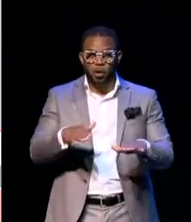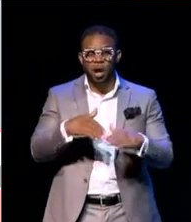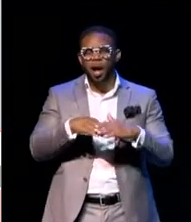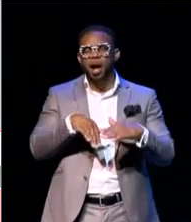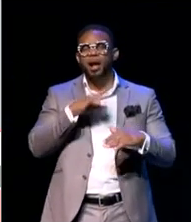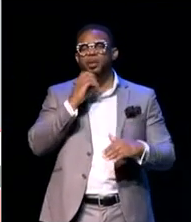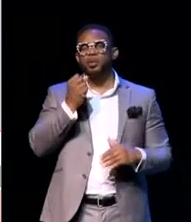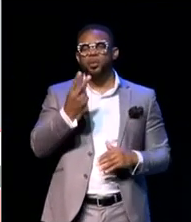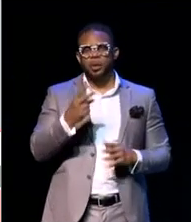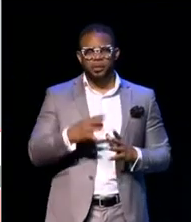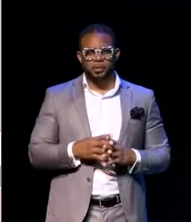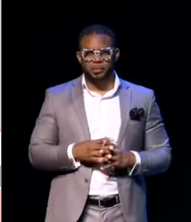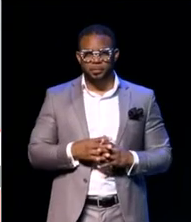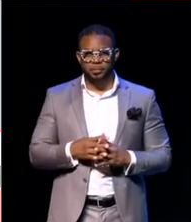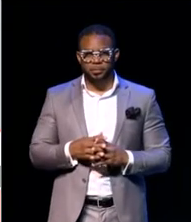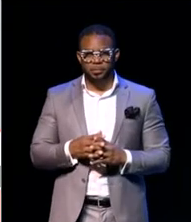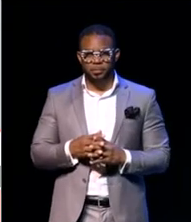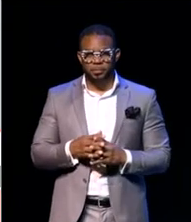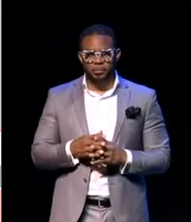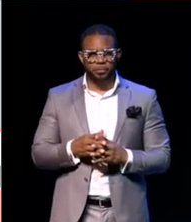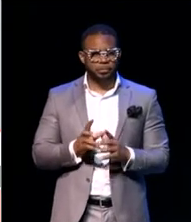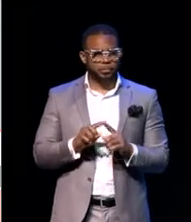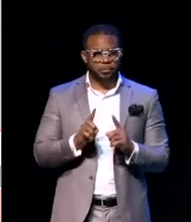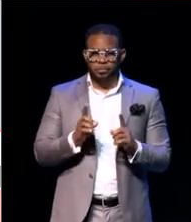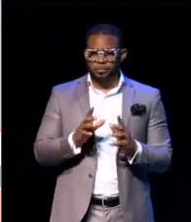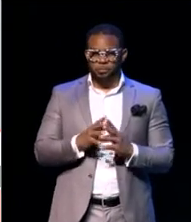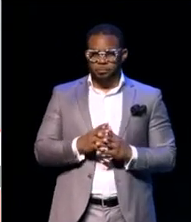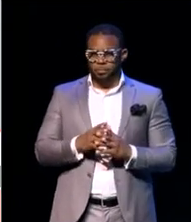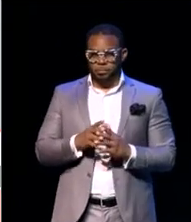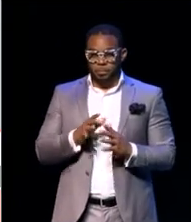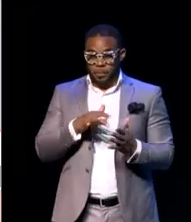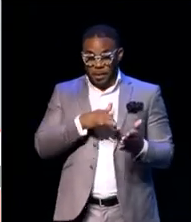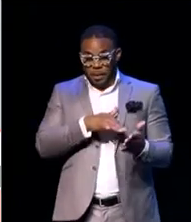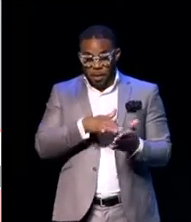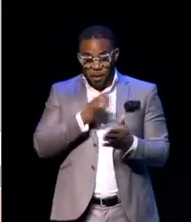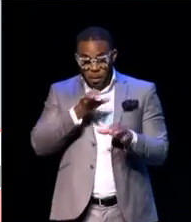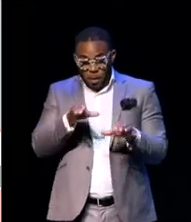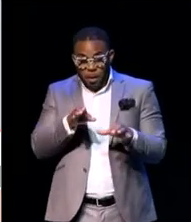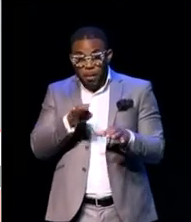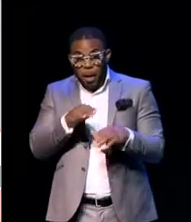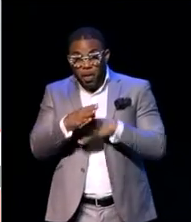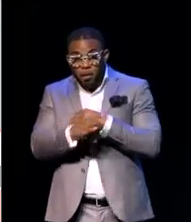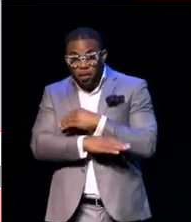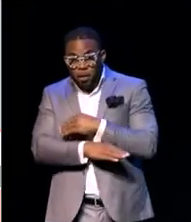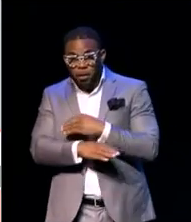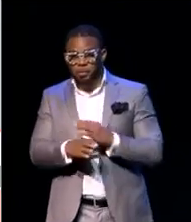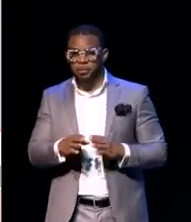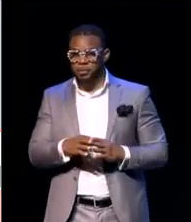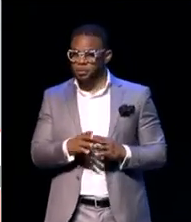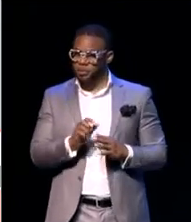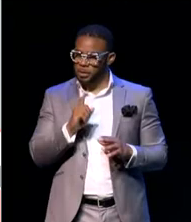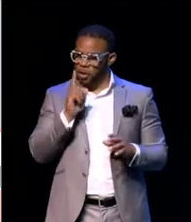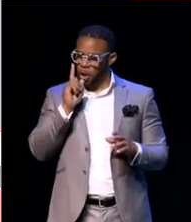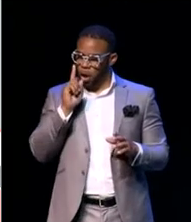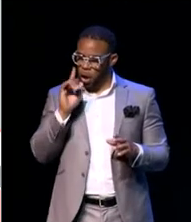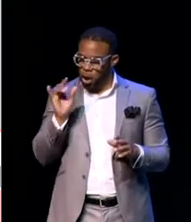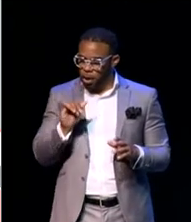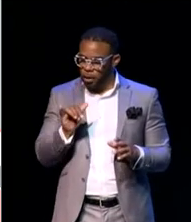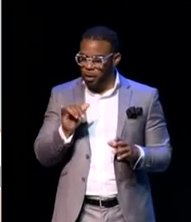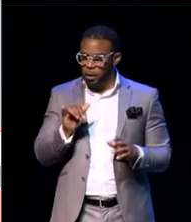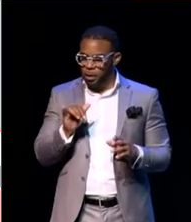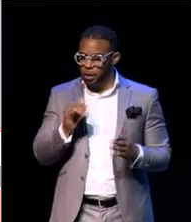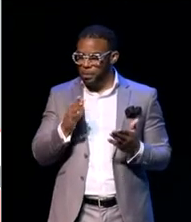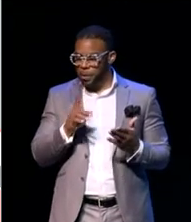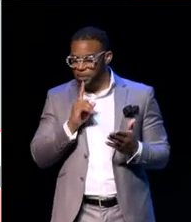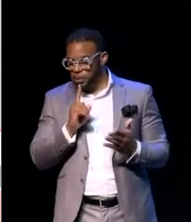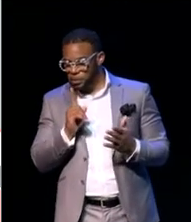under 12, but that the studies will be done by the fall. But it's looking like it